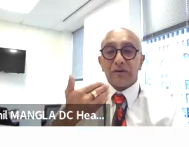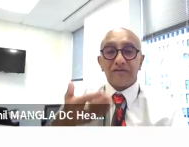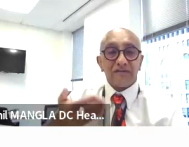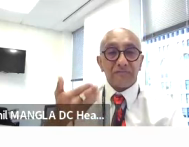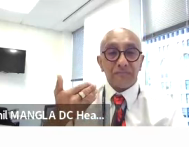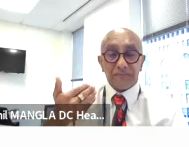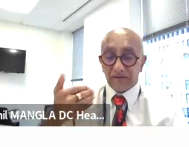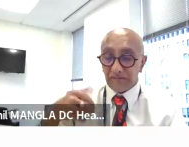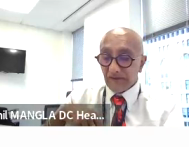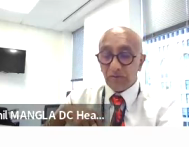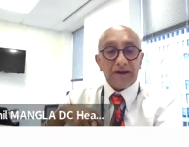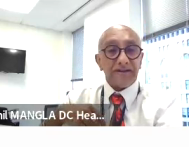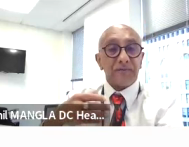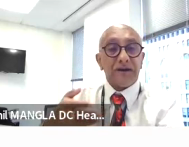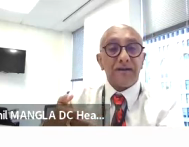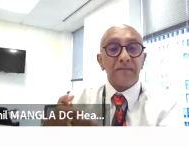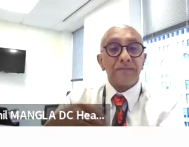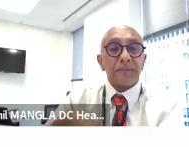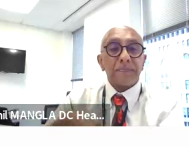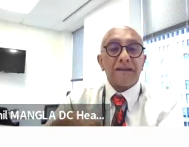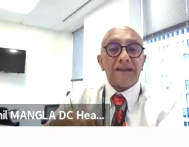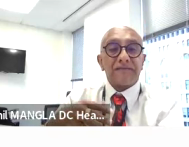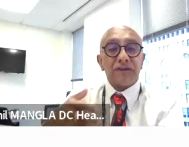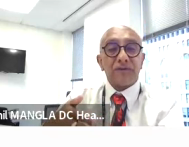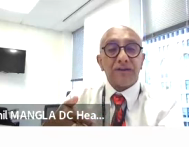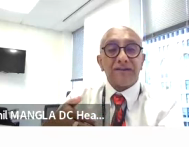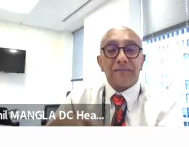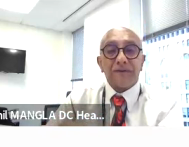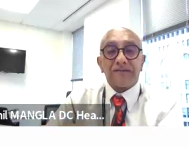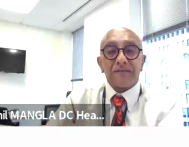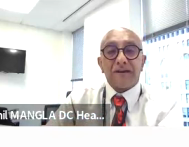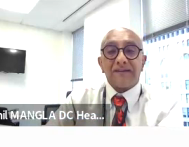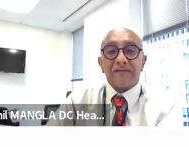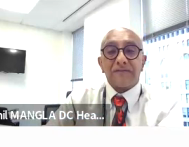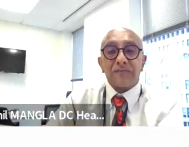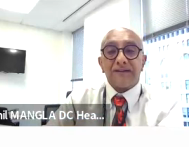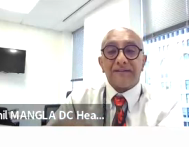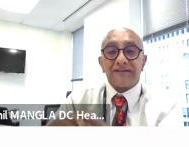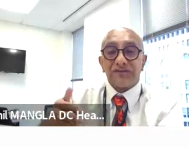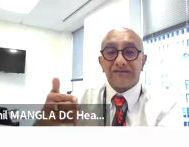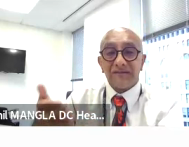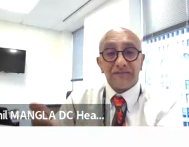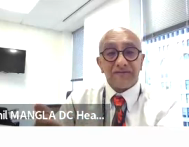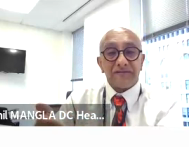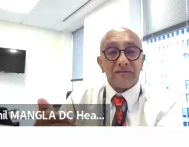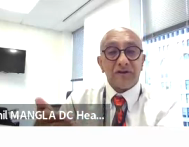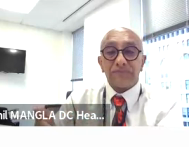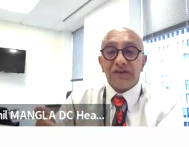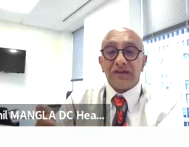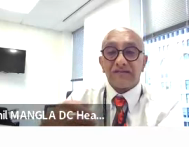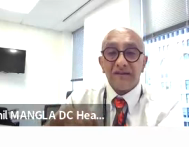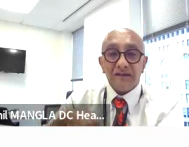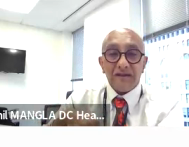the mouths and noses of people who are nearby. Less frequent, a person might get flu by touching surfaces